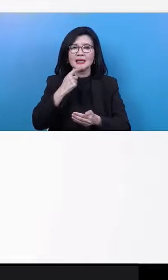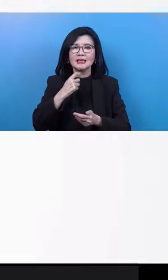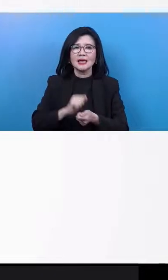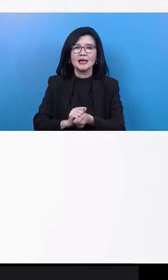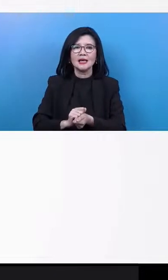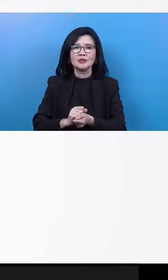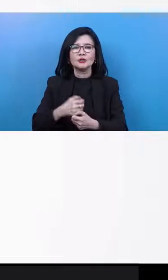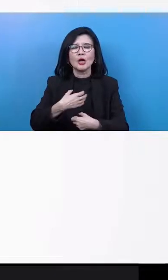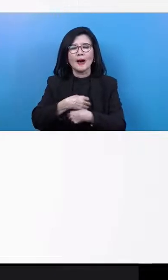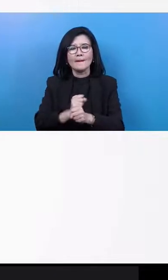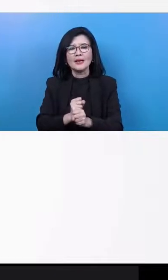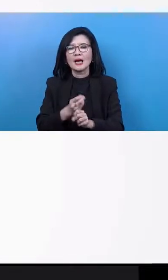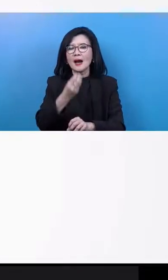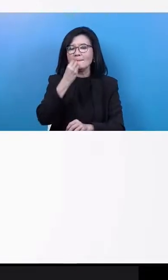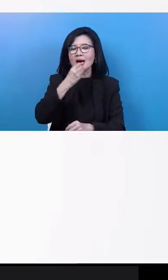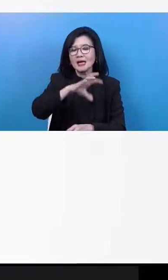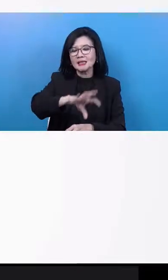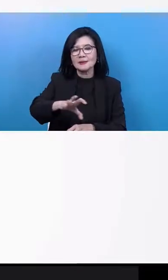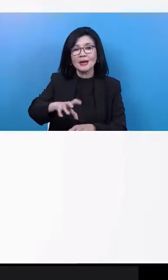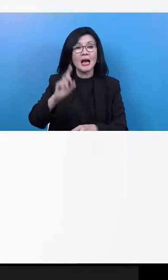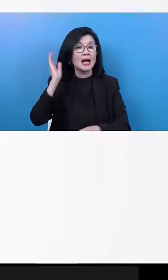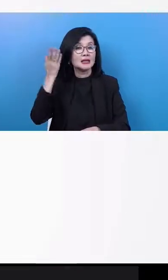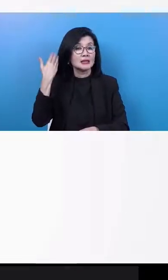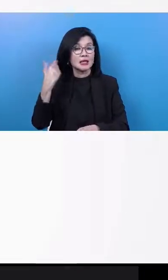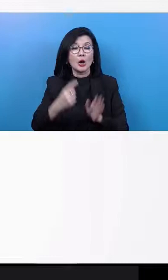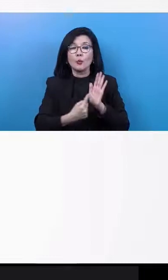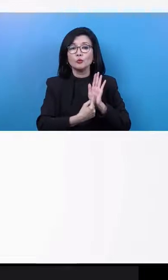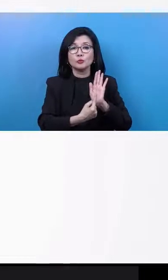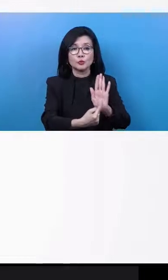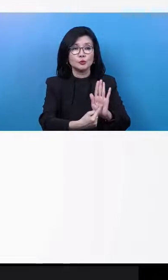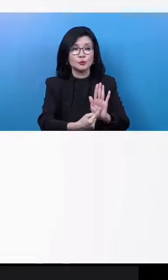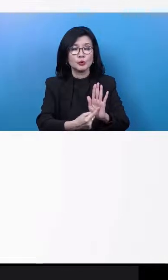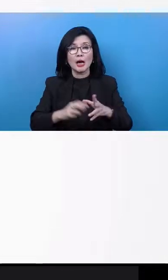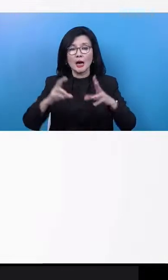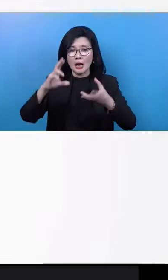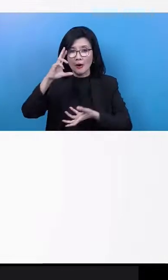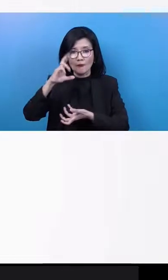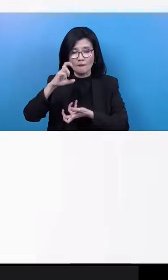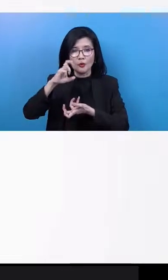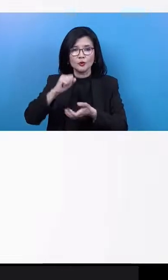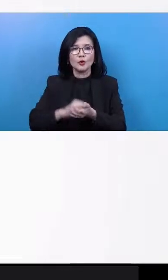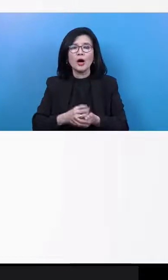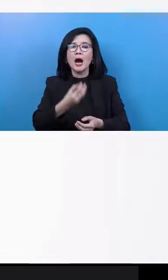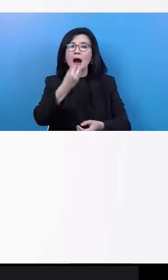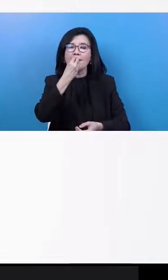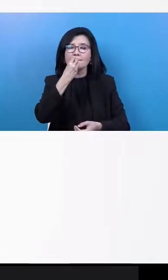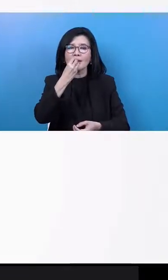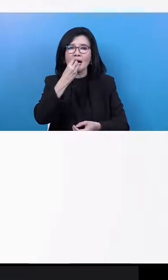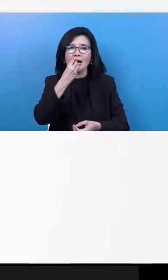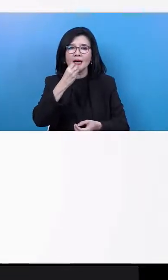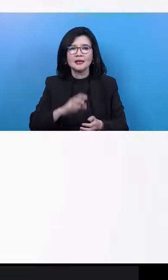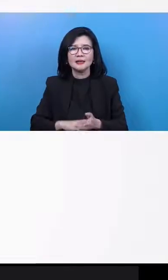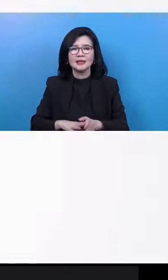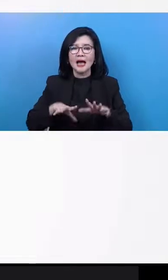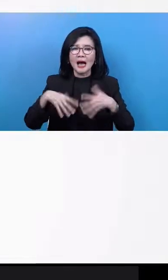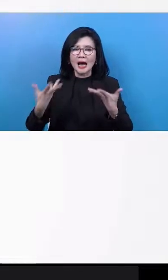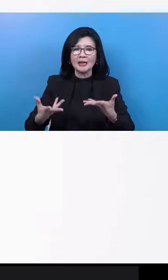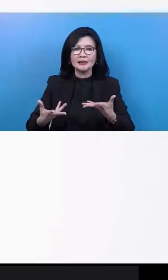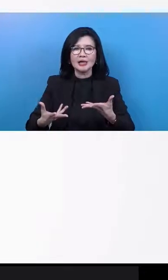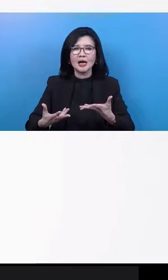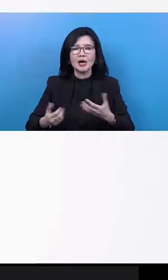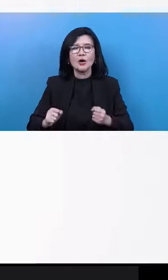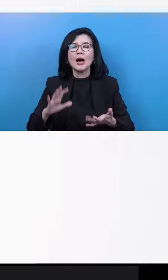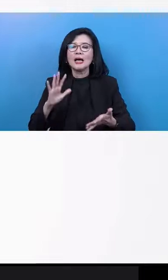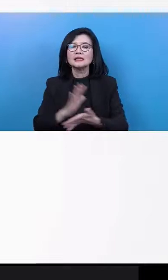presentation about a woman with food production, local jobs, that is critical. And to me, this was the most, when you